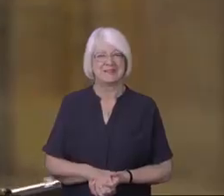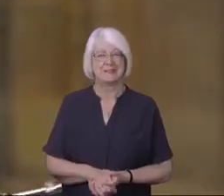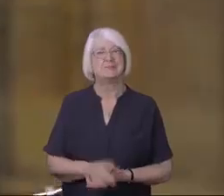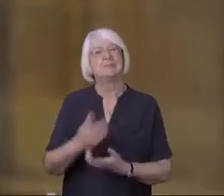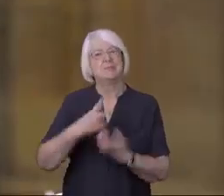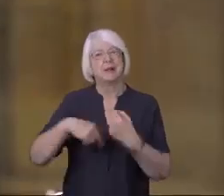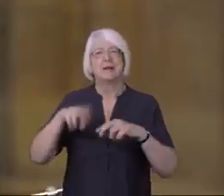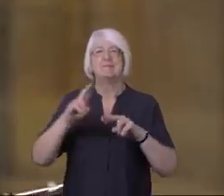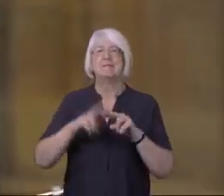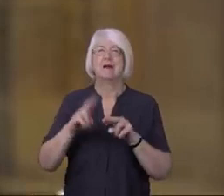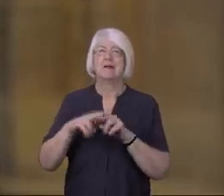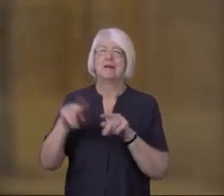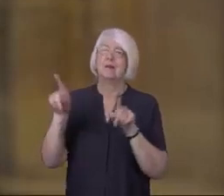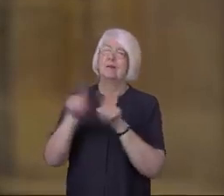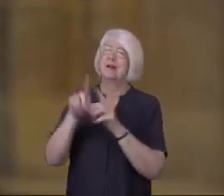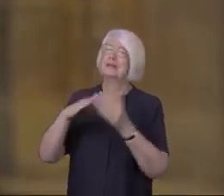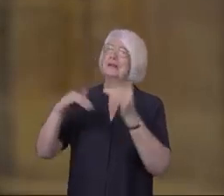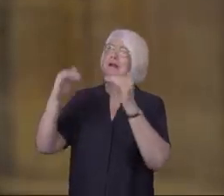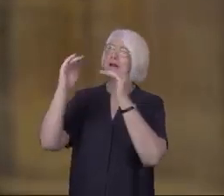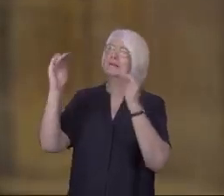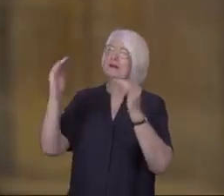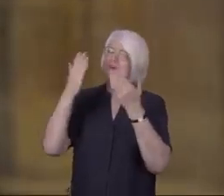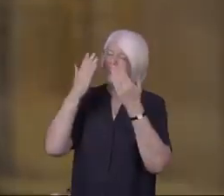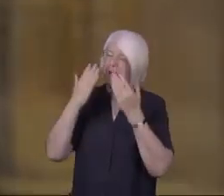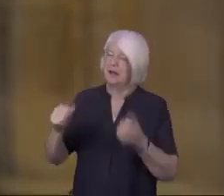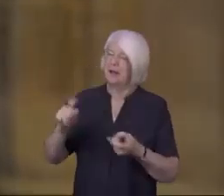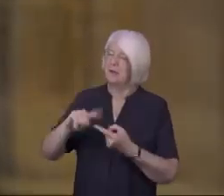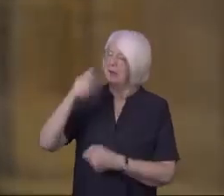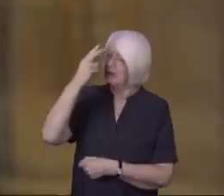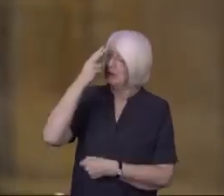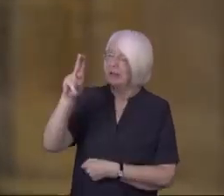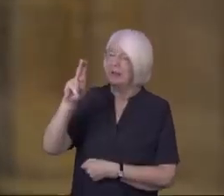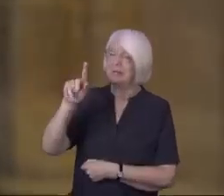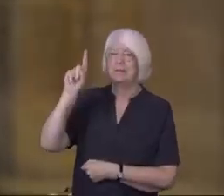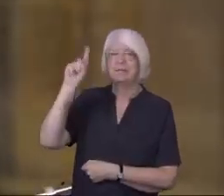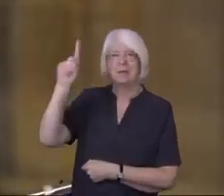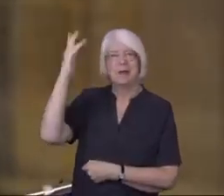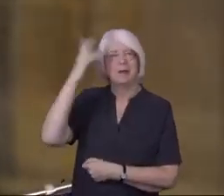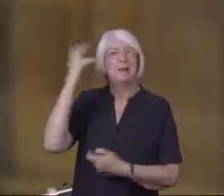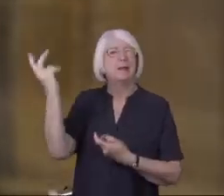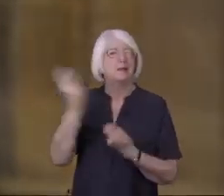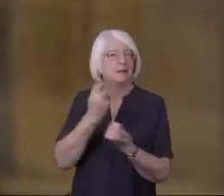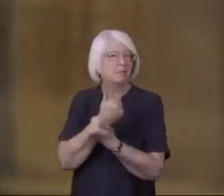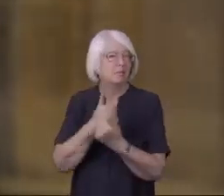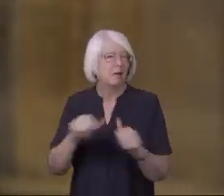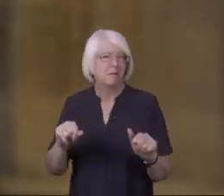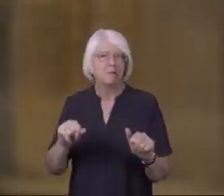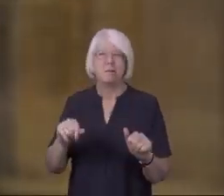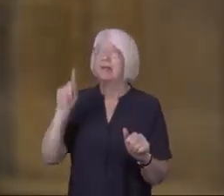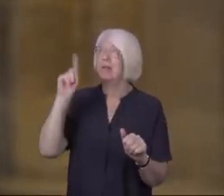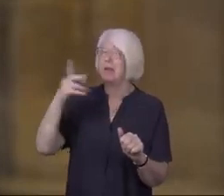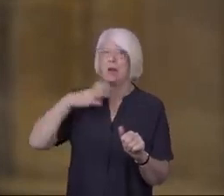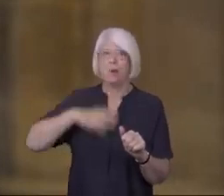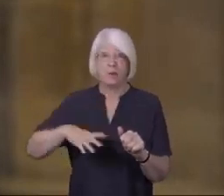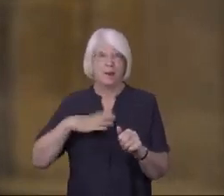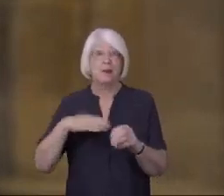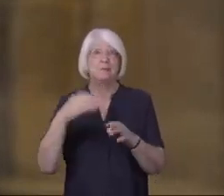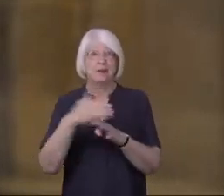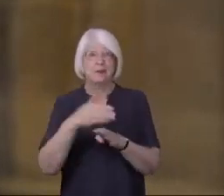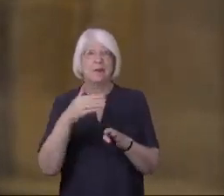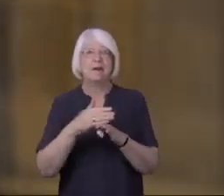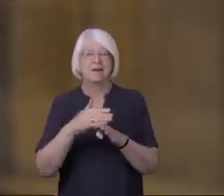hear our prayer. Our Father, who art in heaven, hallowed be thy name. Thy kingdom come, thy will be